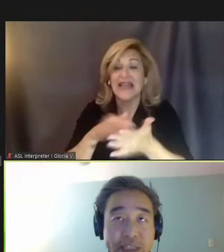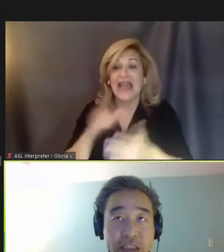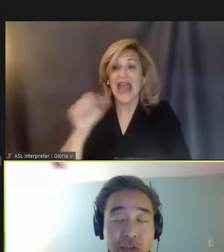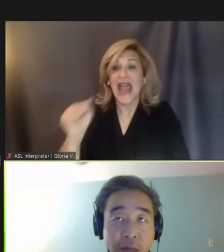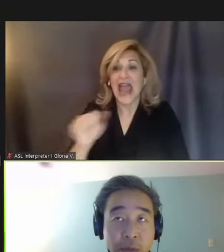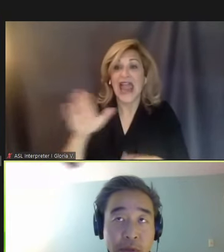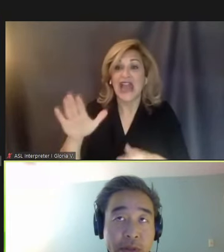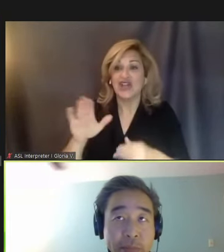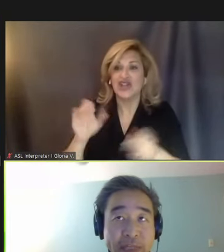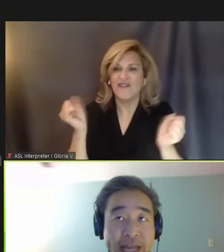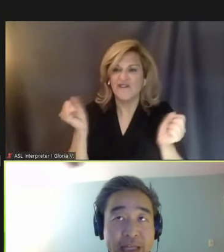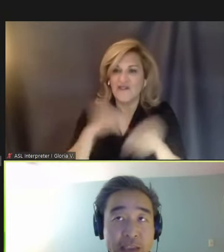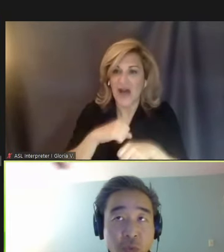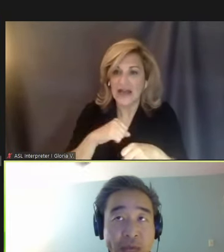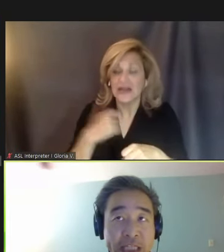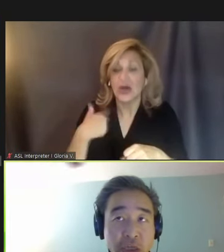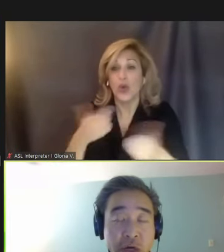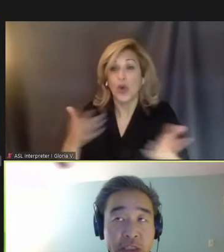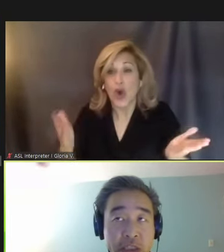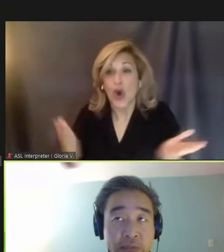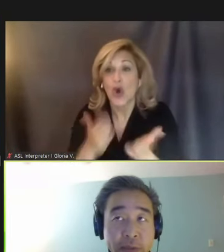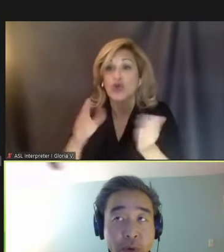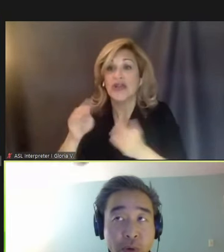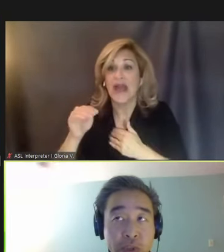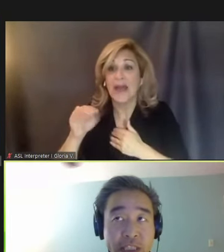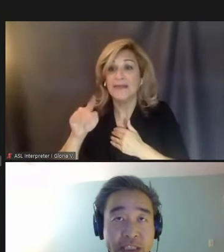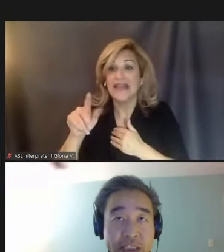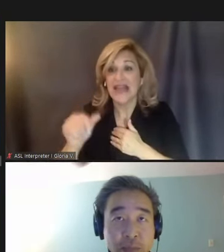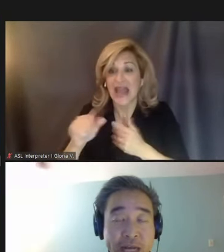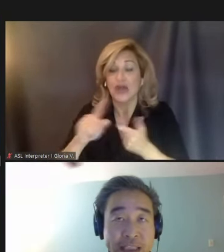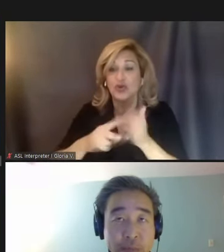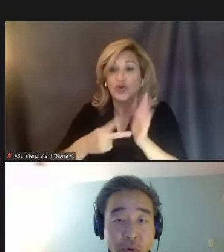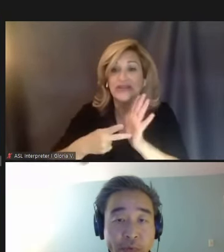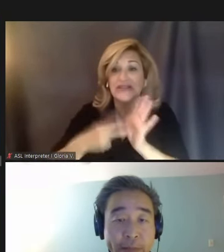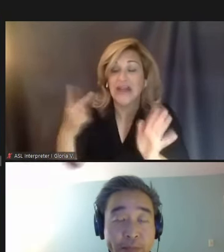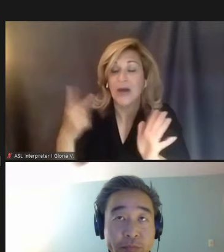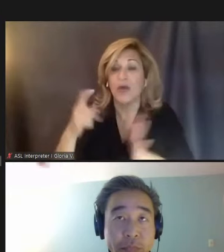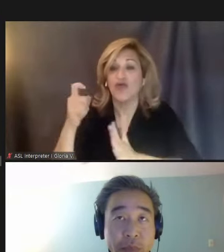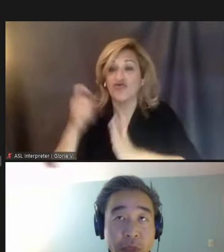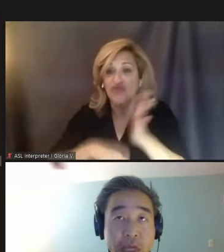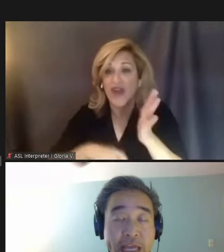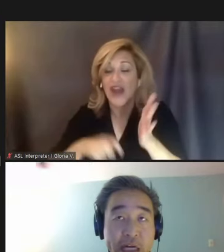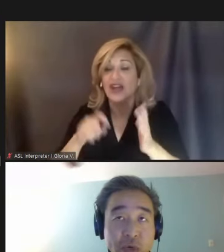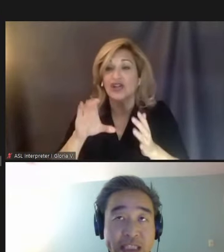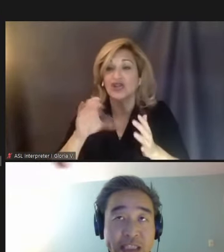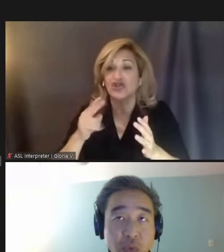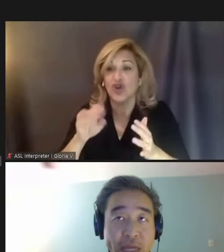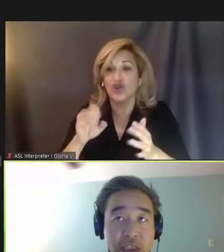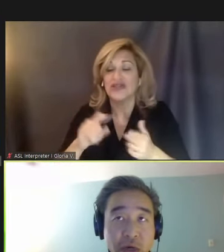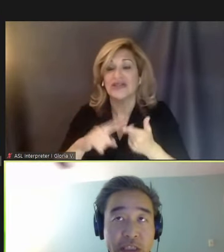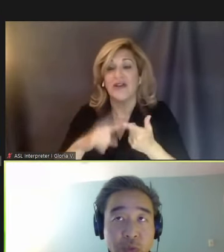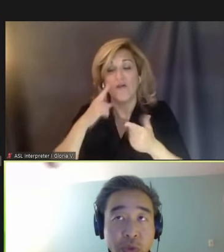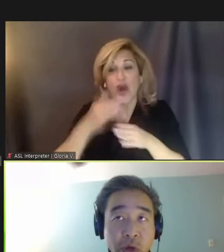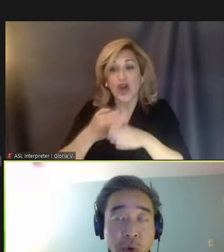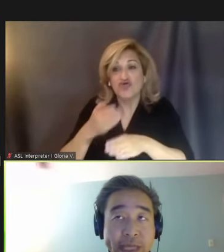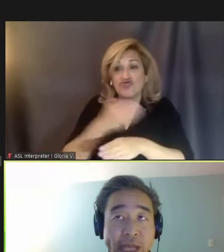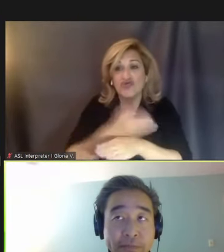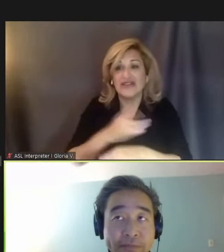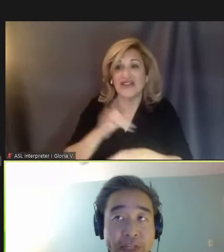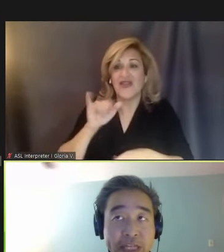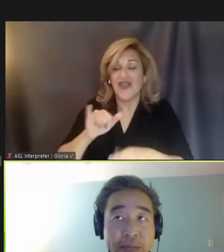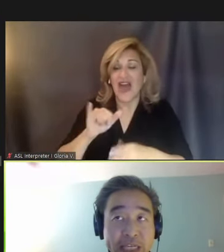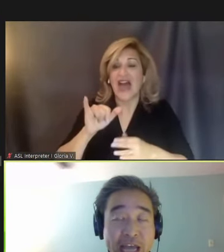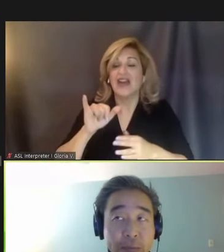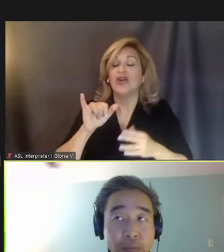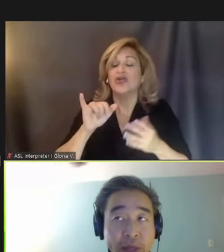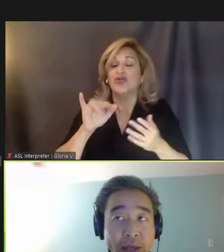the MTA to double the planned rate charges for the proposed congestion pricing program. Increasing the rate charges would not only help